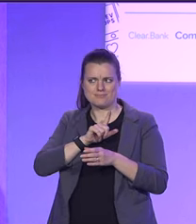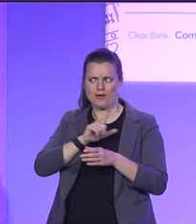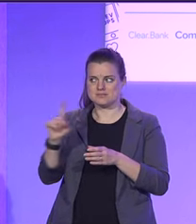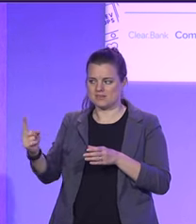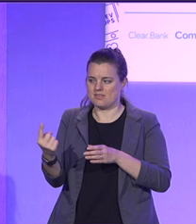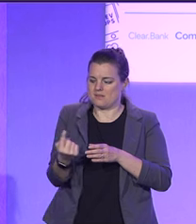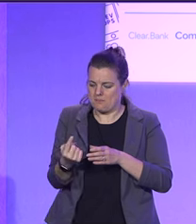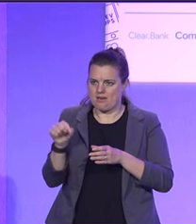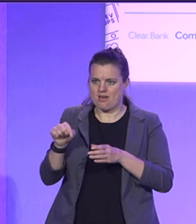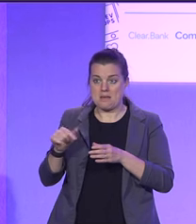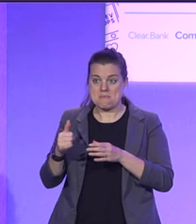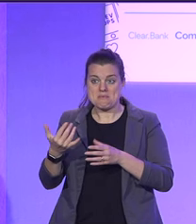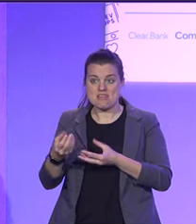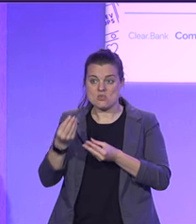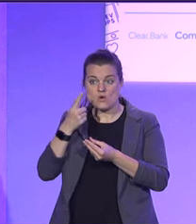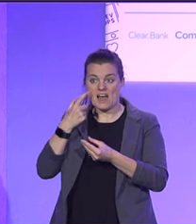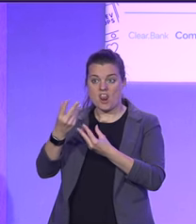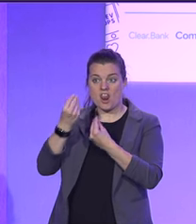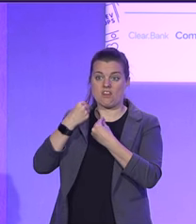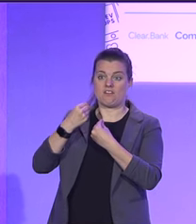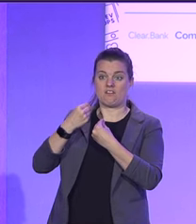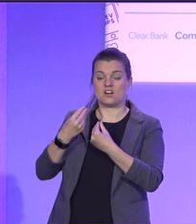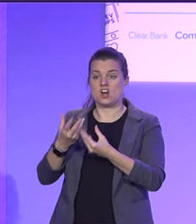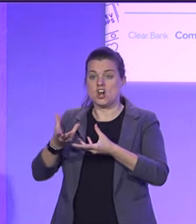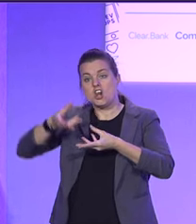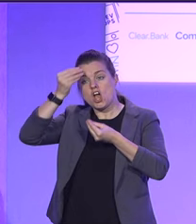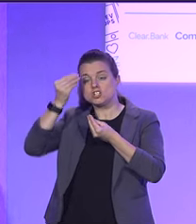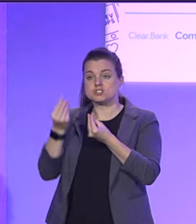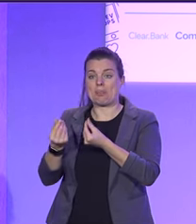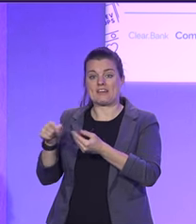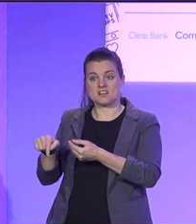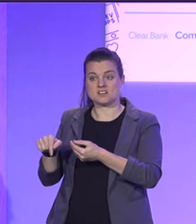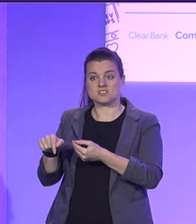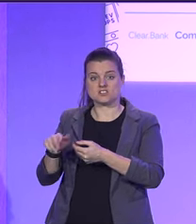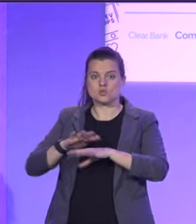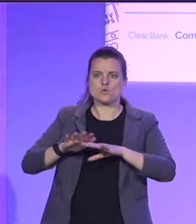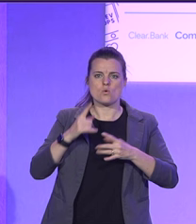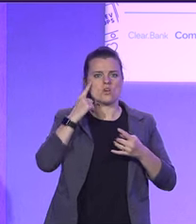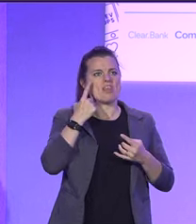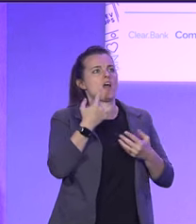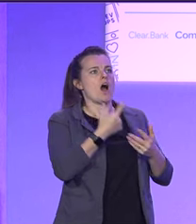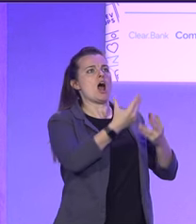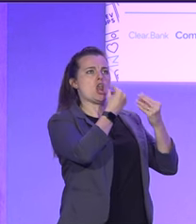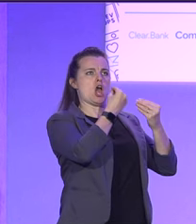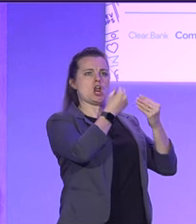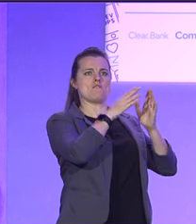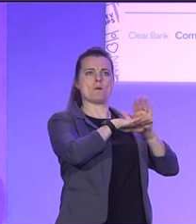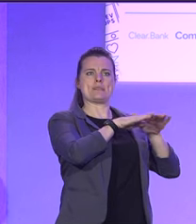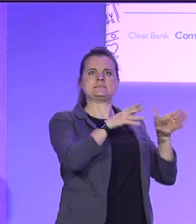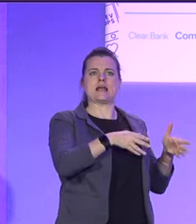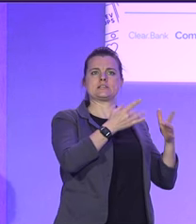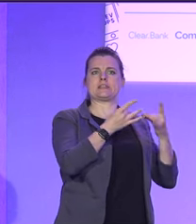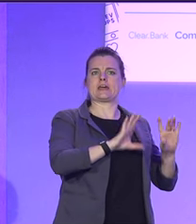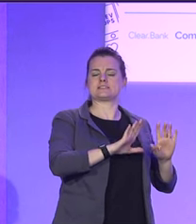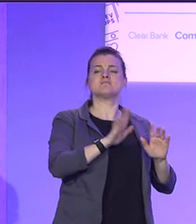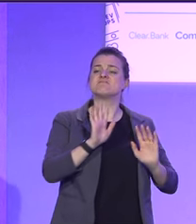also share things in the community without having to write or speak on stage, but just having a chat. The other thing is that we